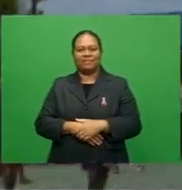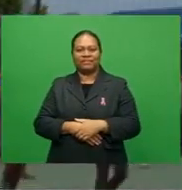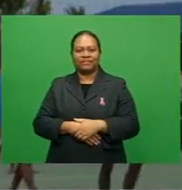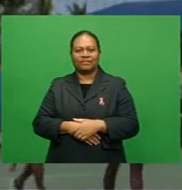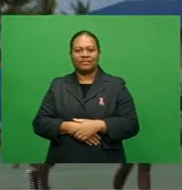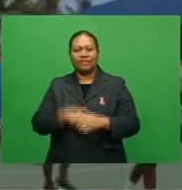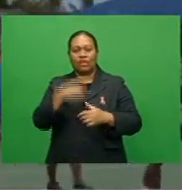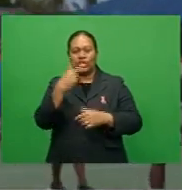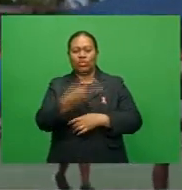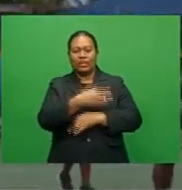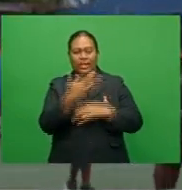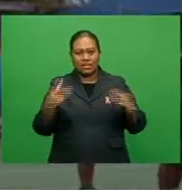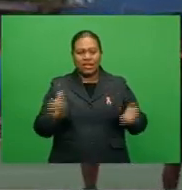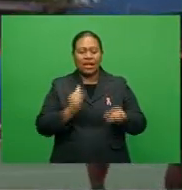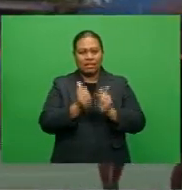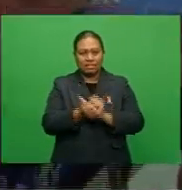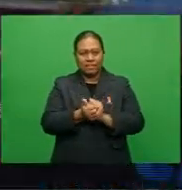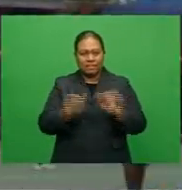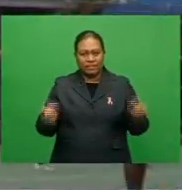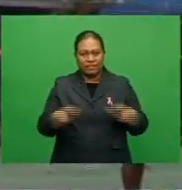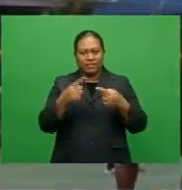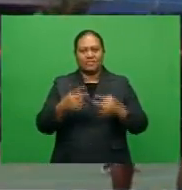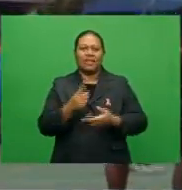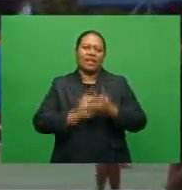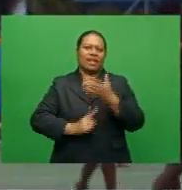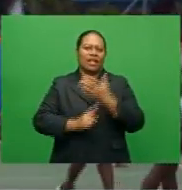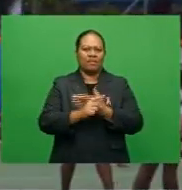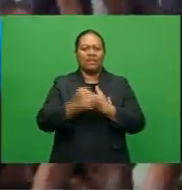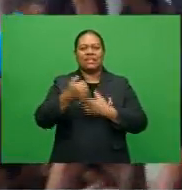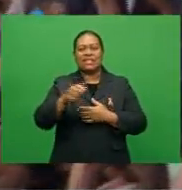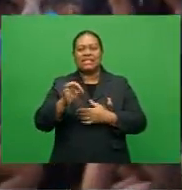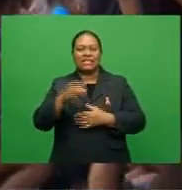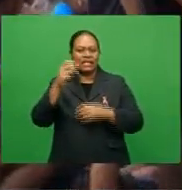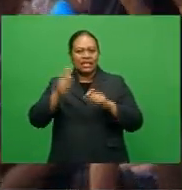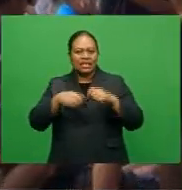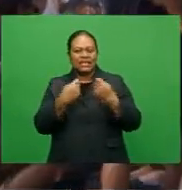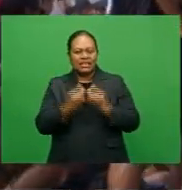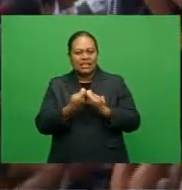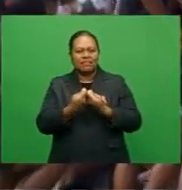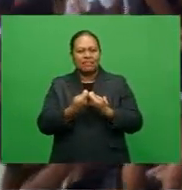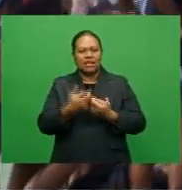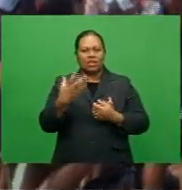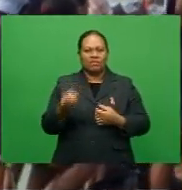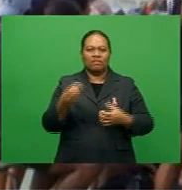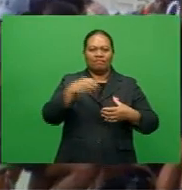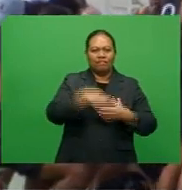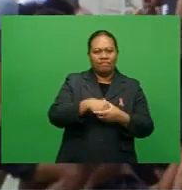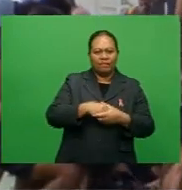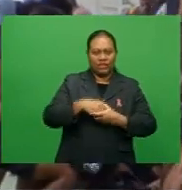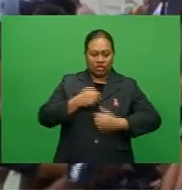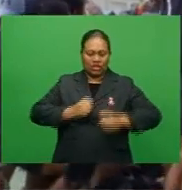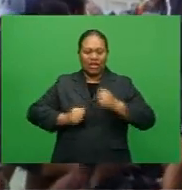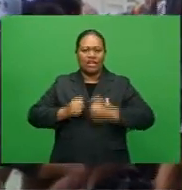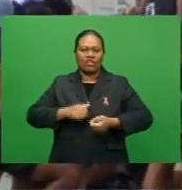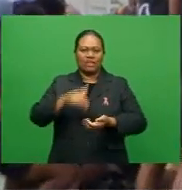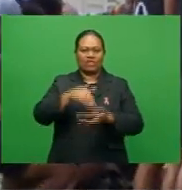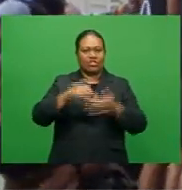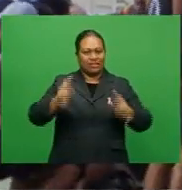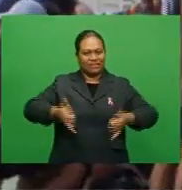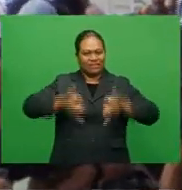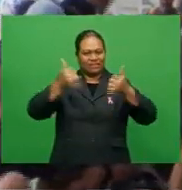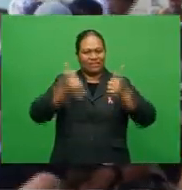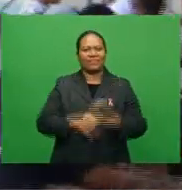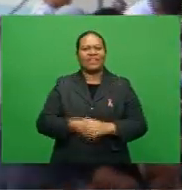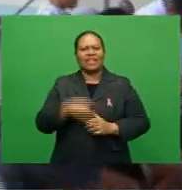The two-day tournament kicked off today on a high note with 60 teams vying to become the central champions. For USP rep Nathaniel